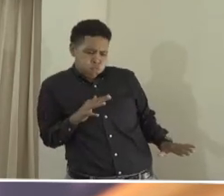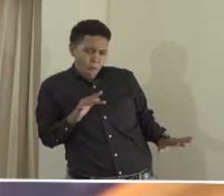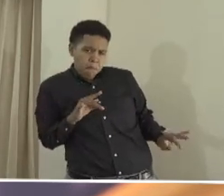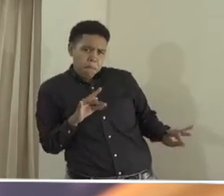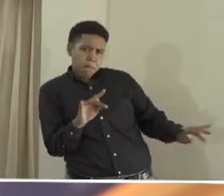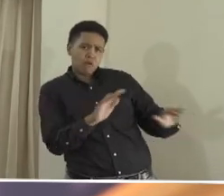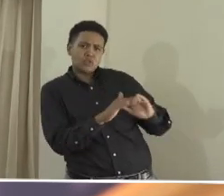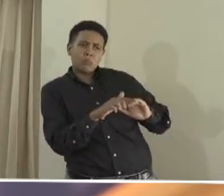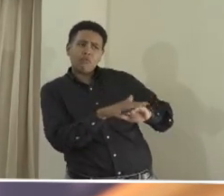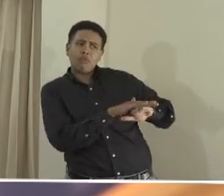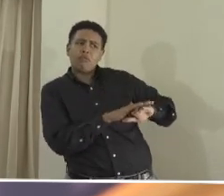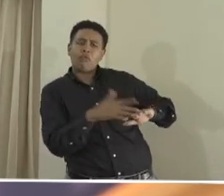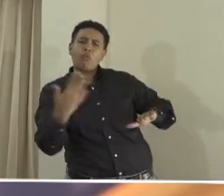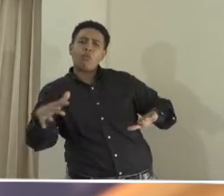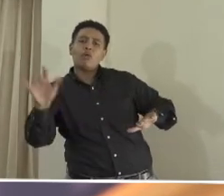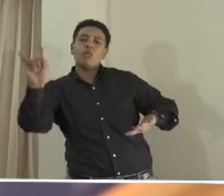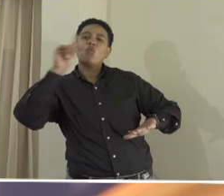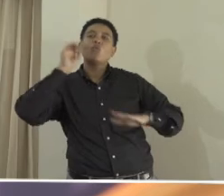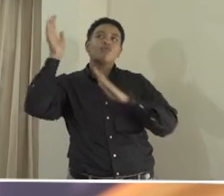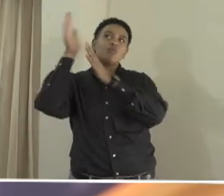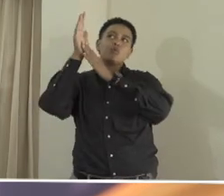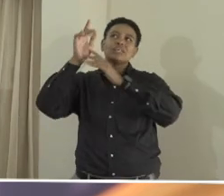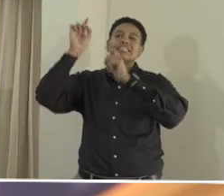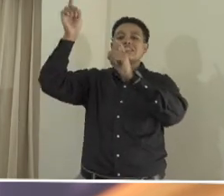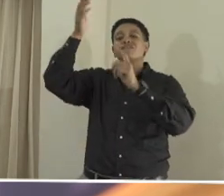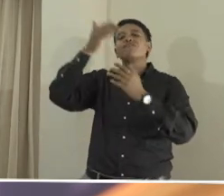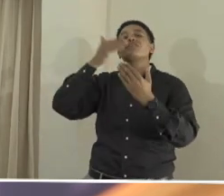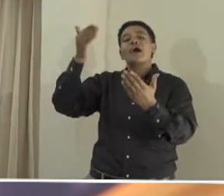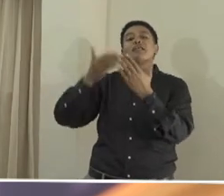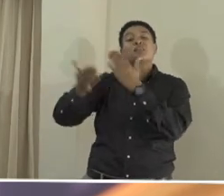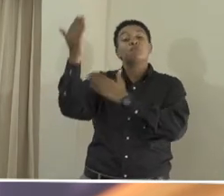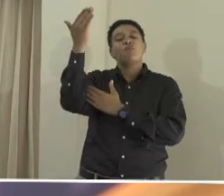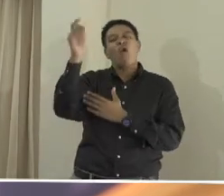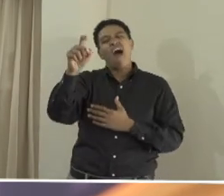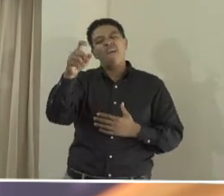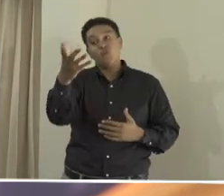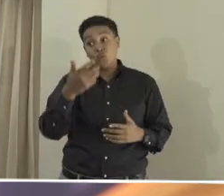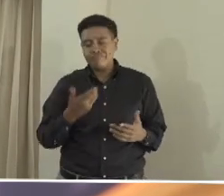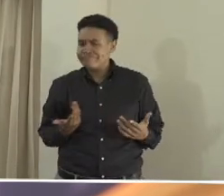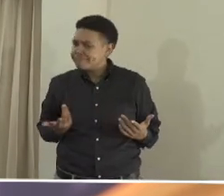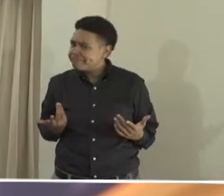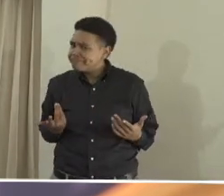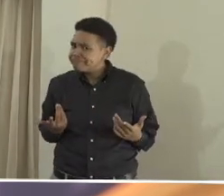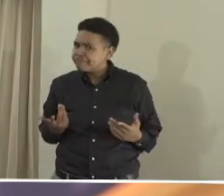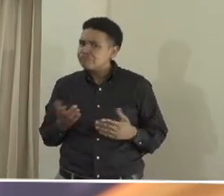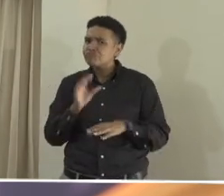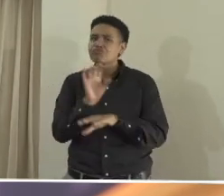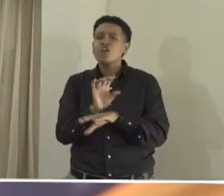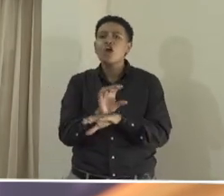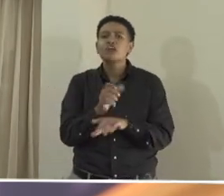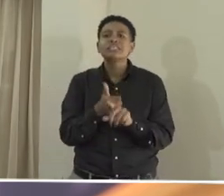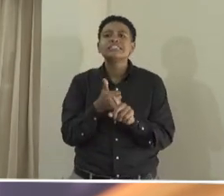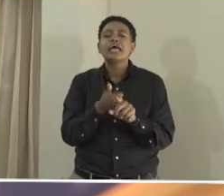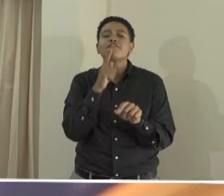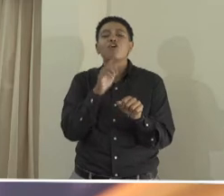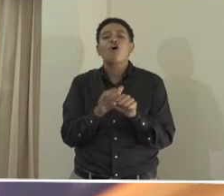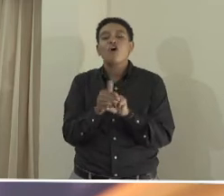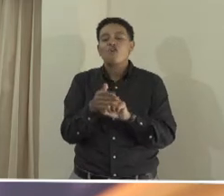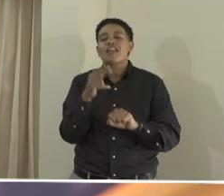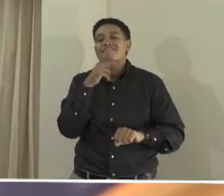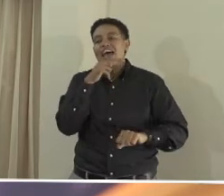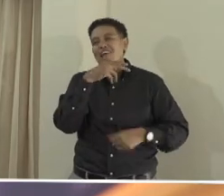to praise and give thanks this morning. So then, church, the